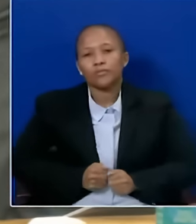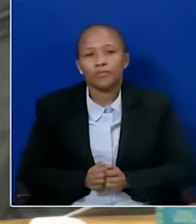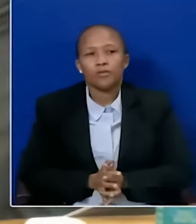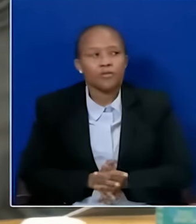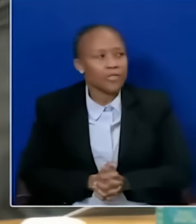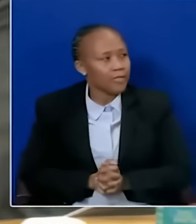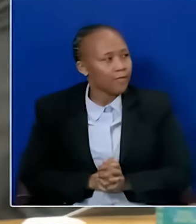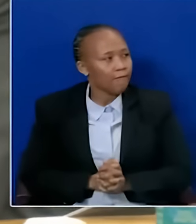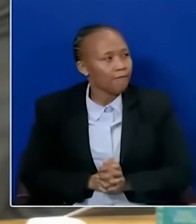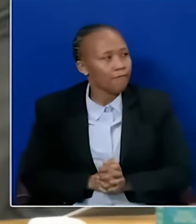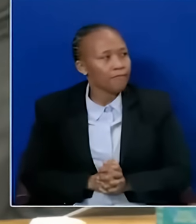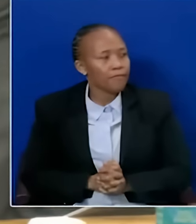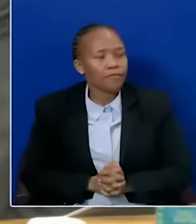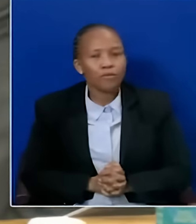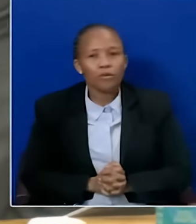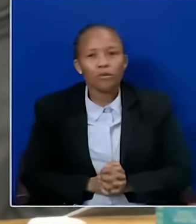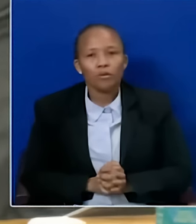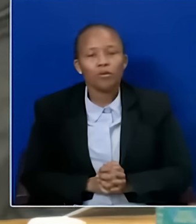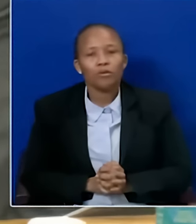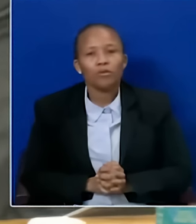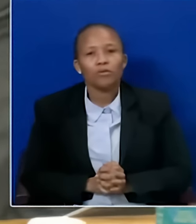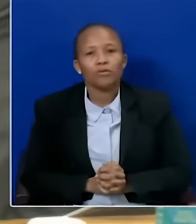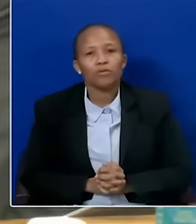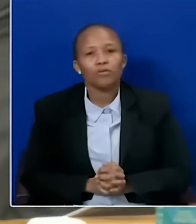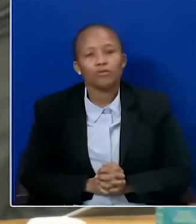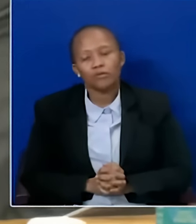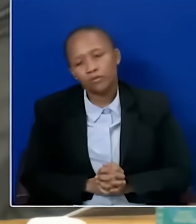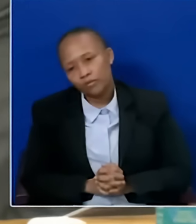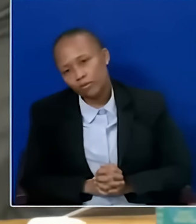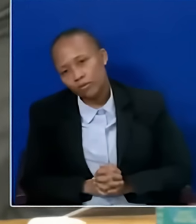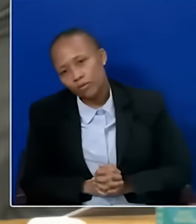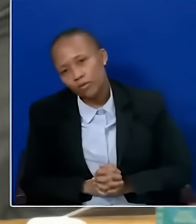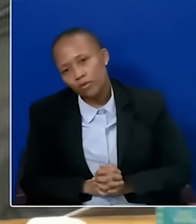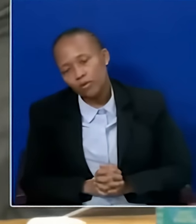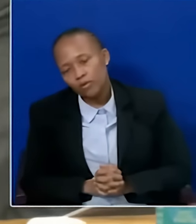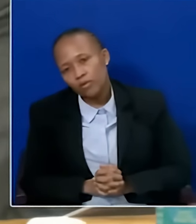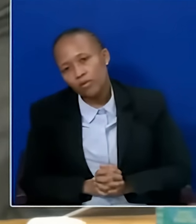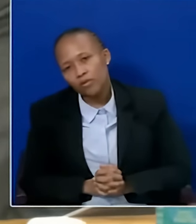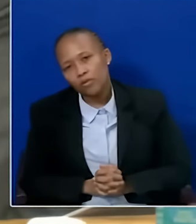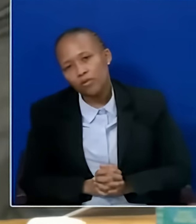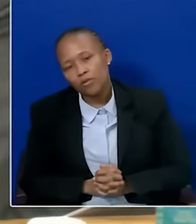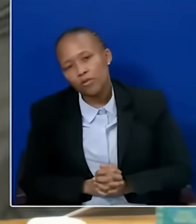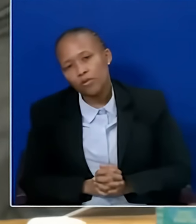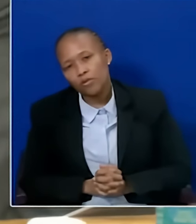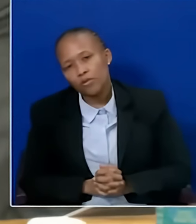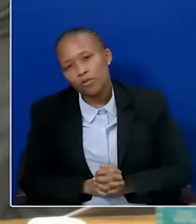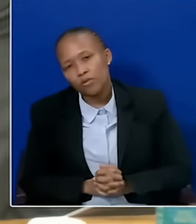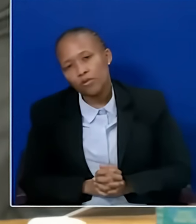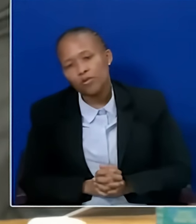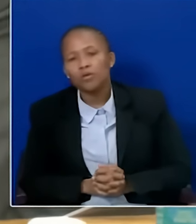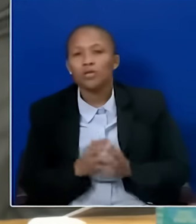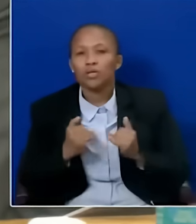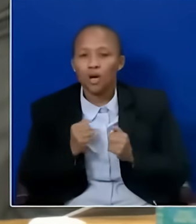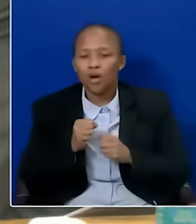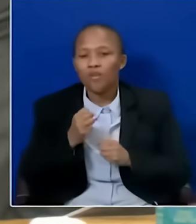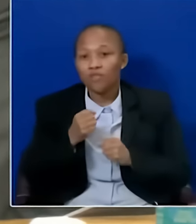let me put the question this way. Assume that there is now a third version of this affidavit in